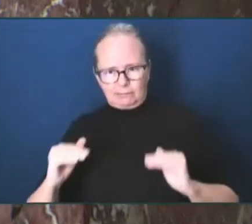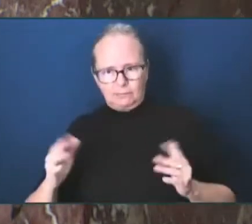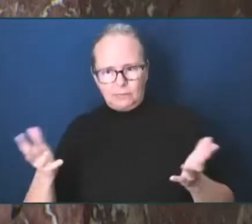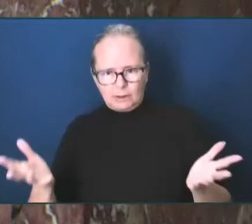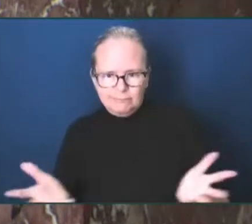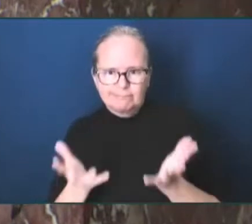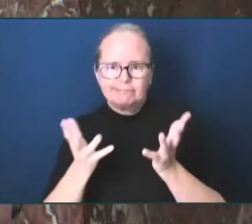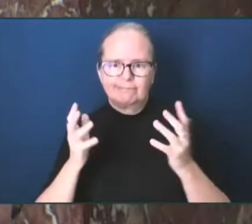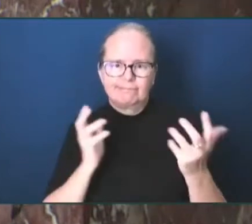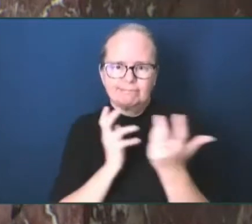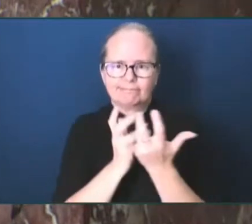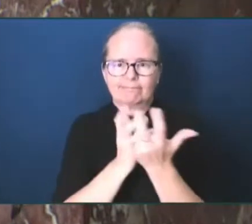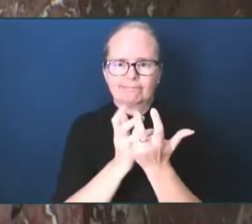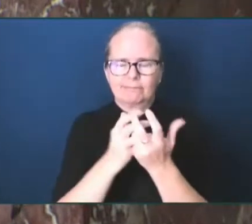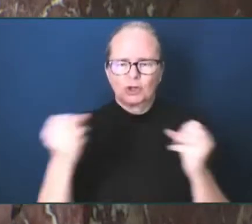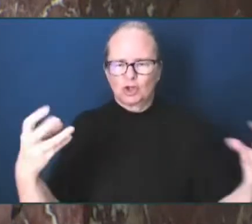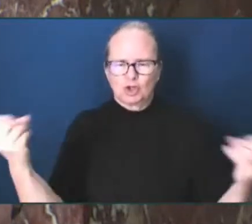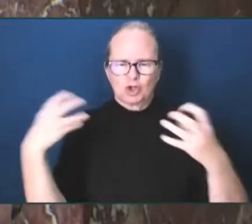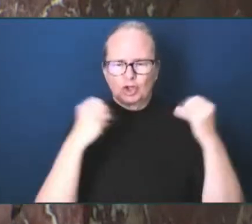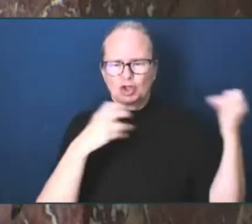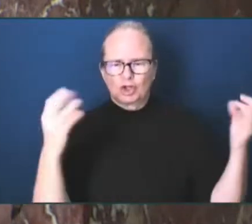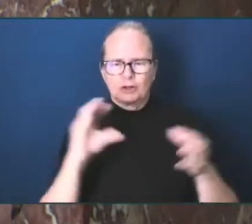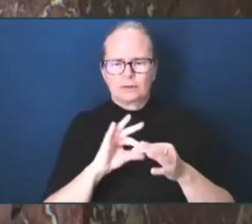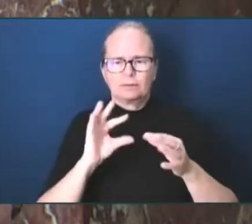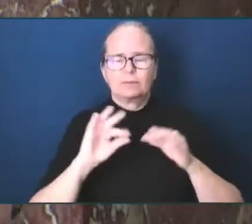please. Members.